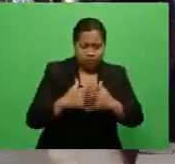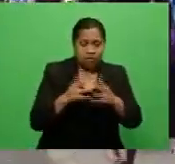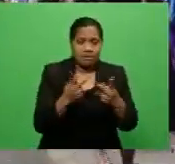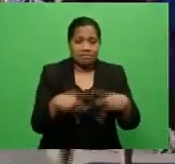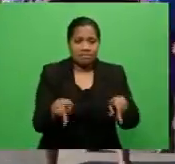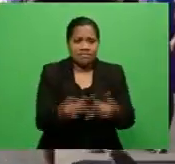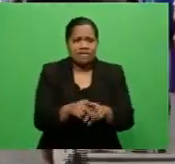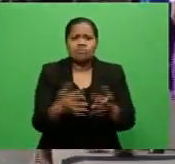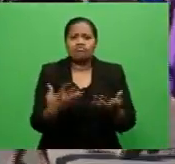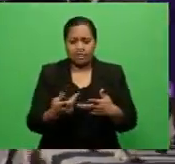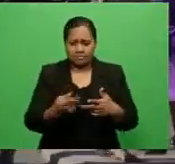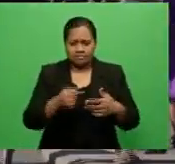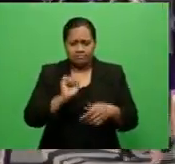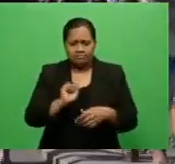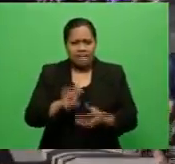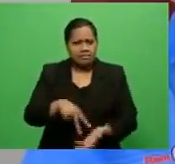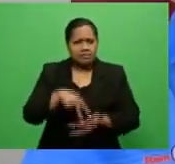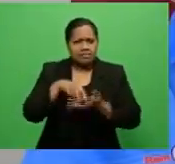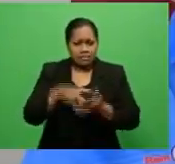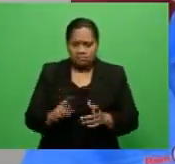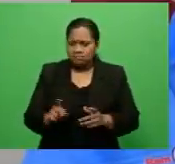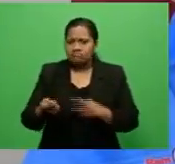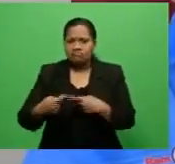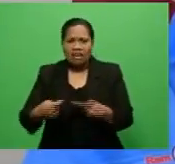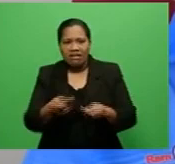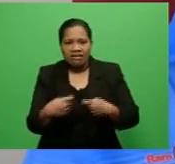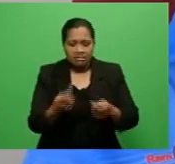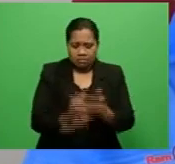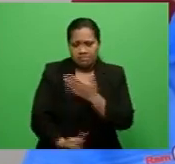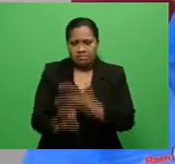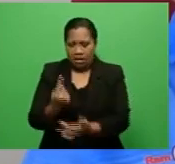market. I think most of these